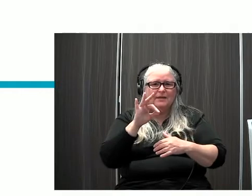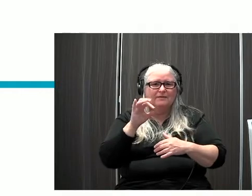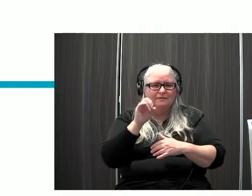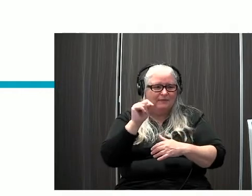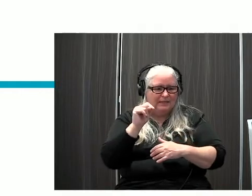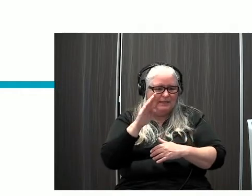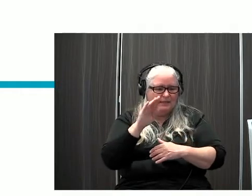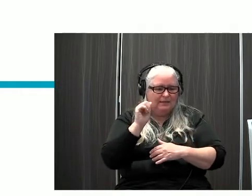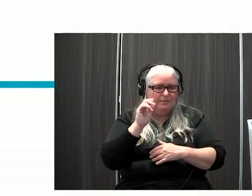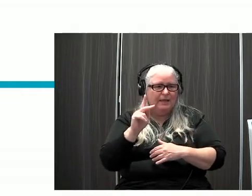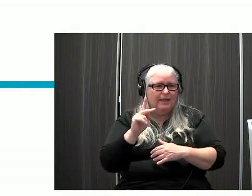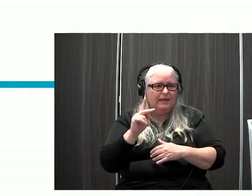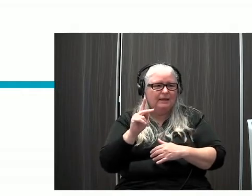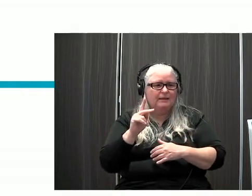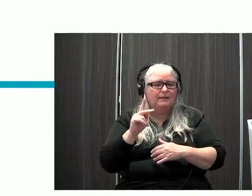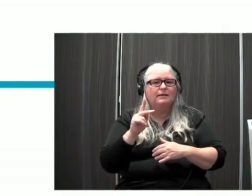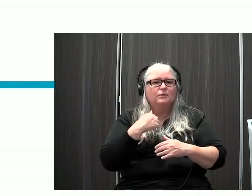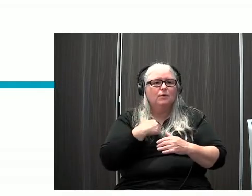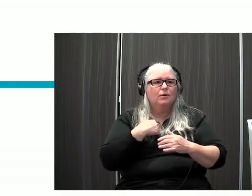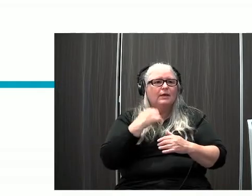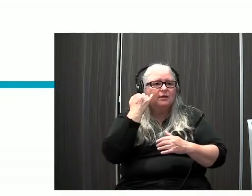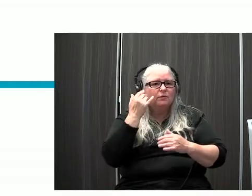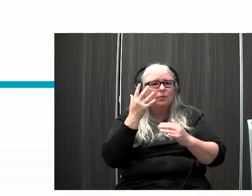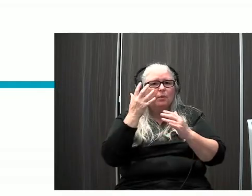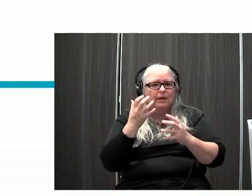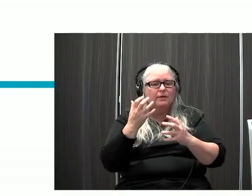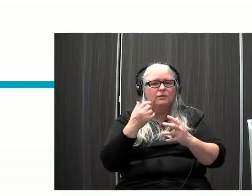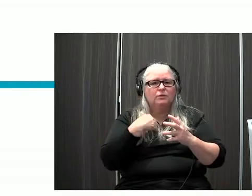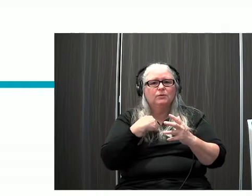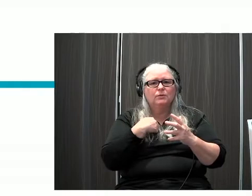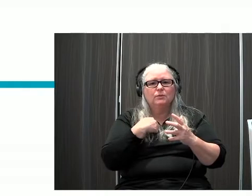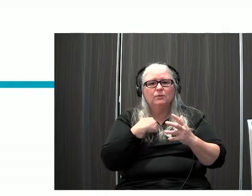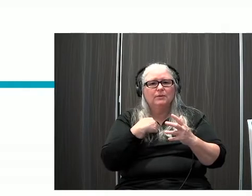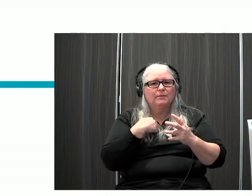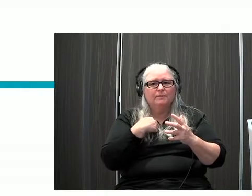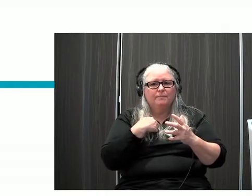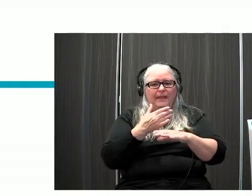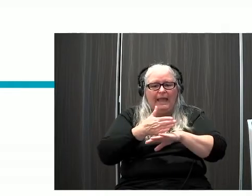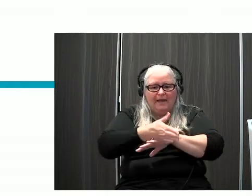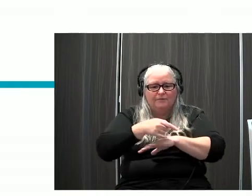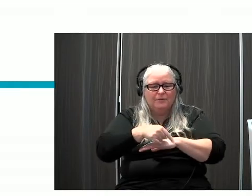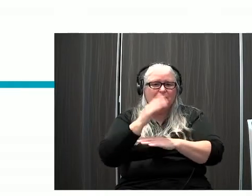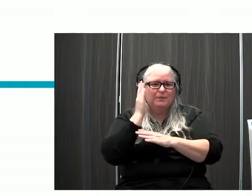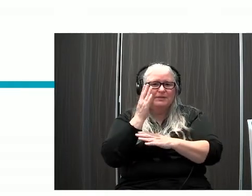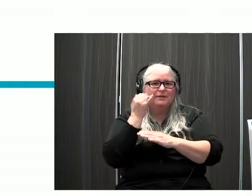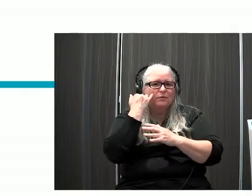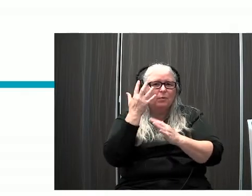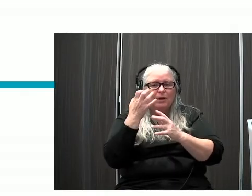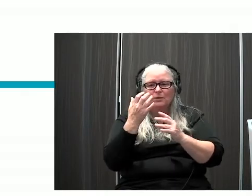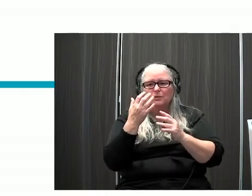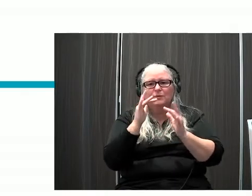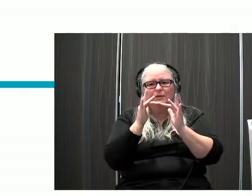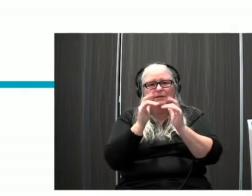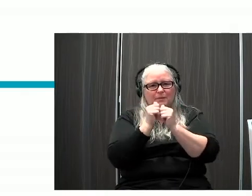during the presentation or after, you want to reach out to me to let me know ways that you think the checklist can be improved, I absolutely welcome